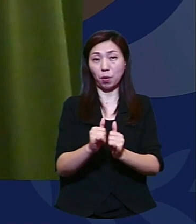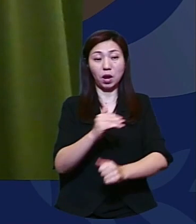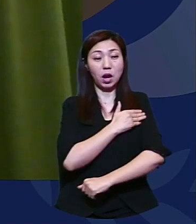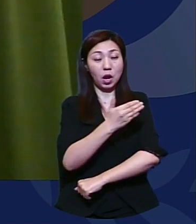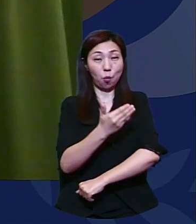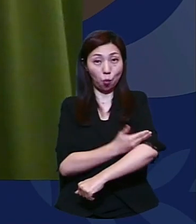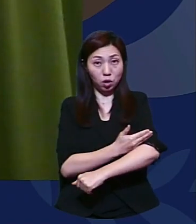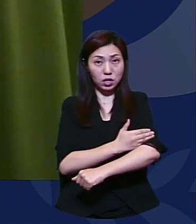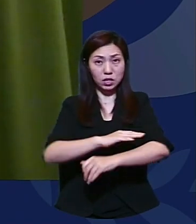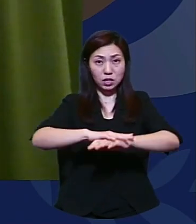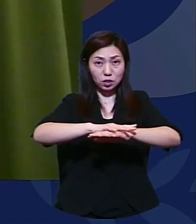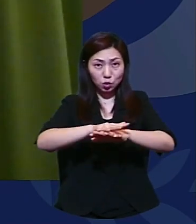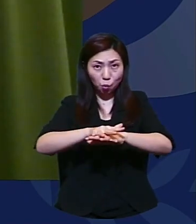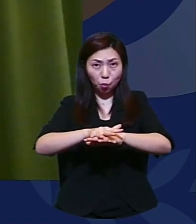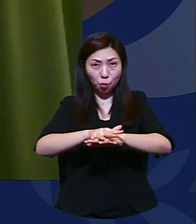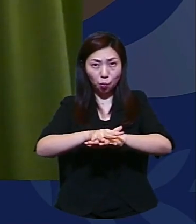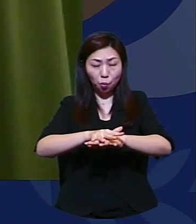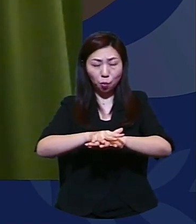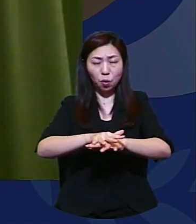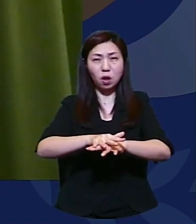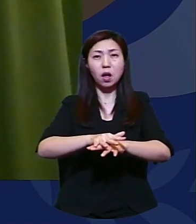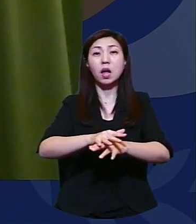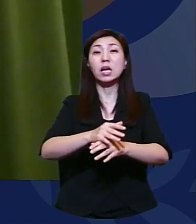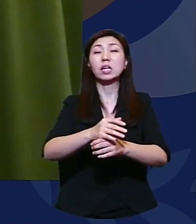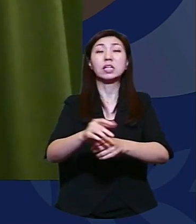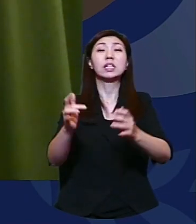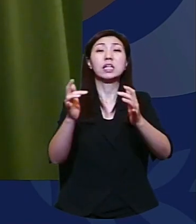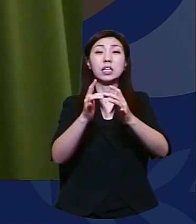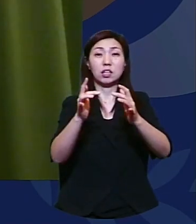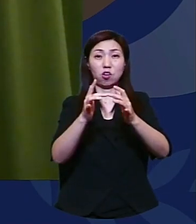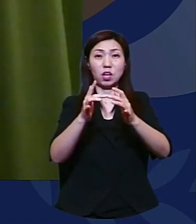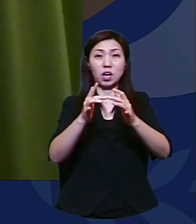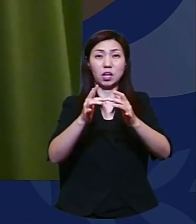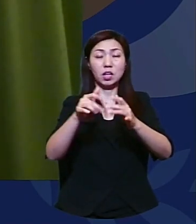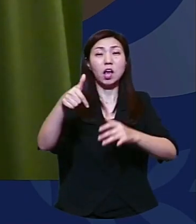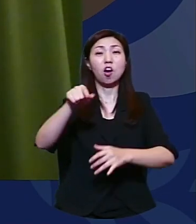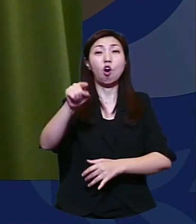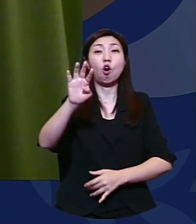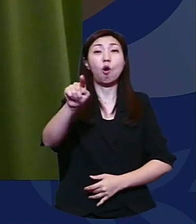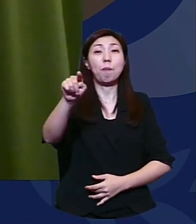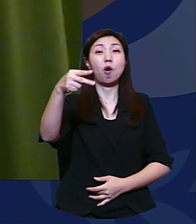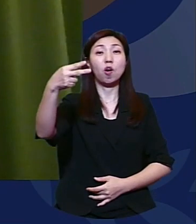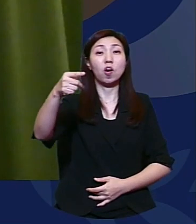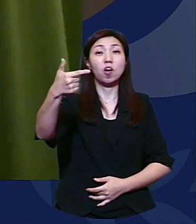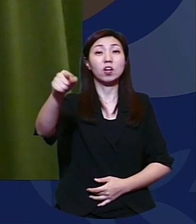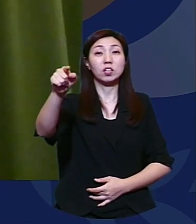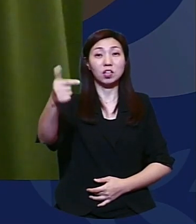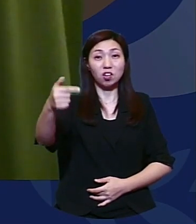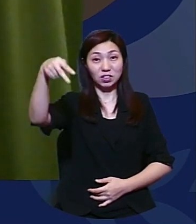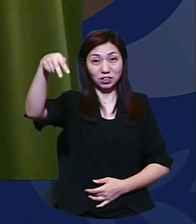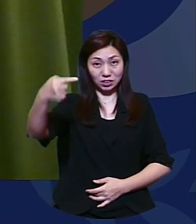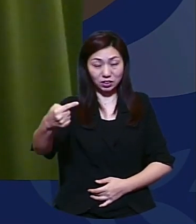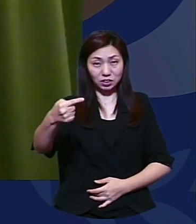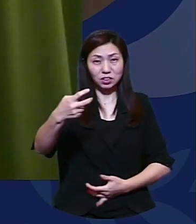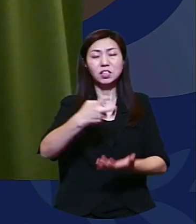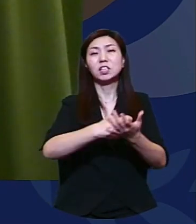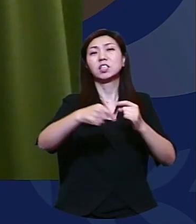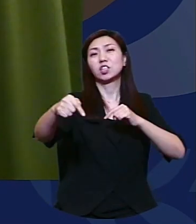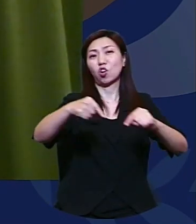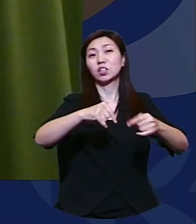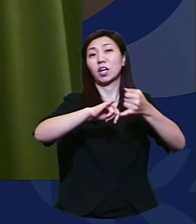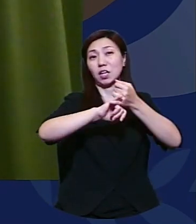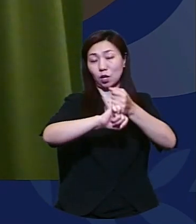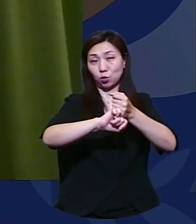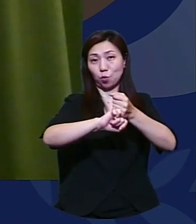internet governance and strong policy commitment. And the third is on the broader digital economy, where we look to see ensure whether or not there